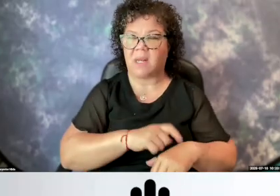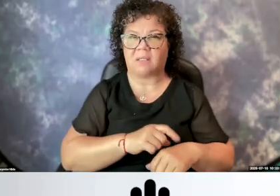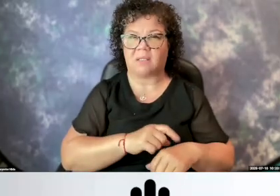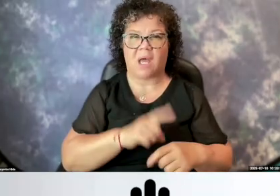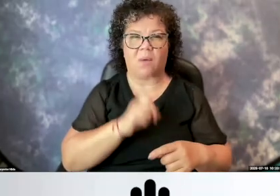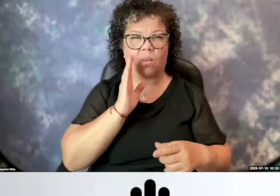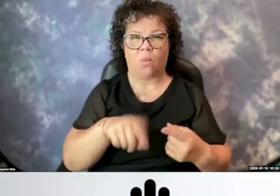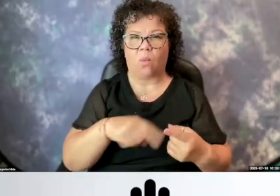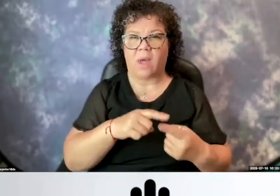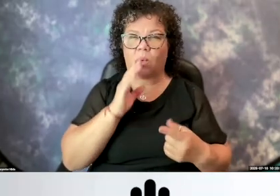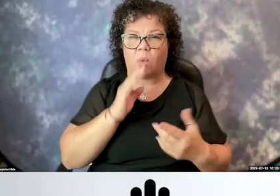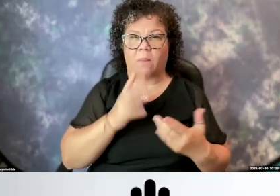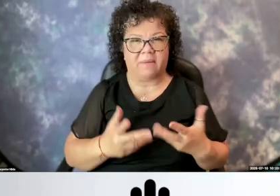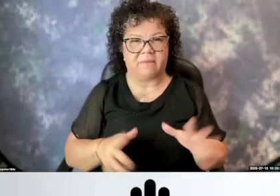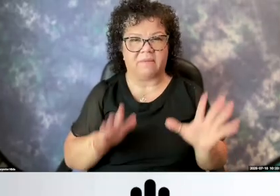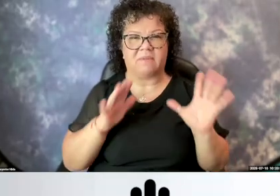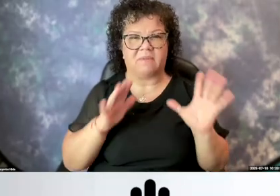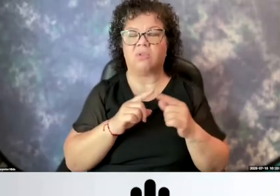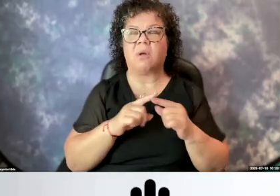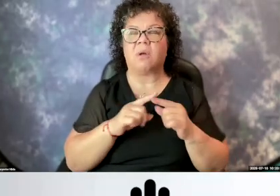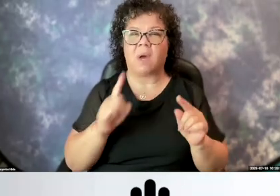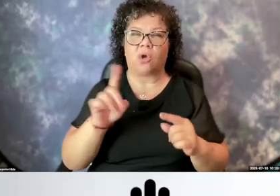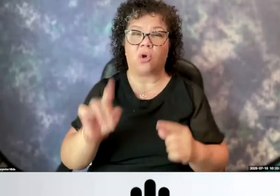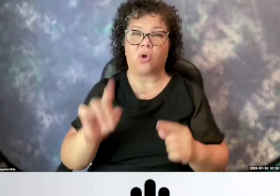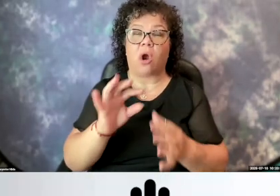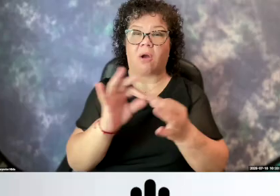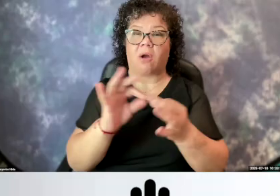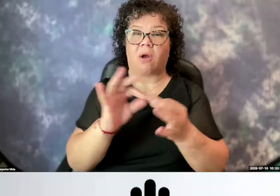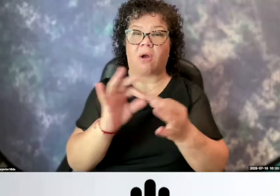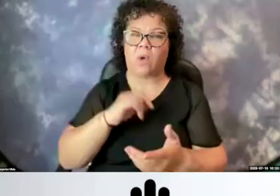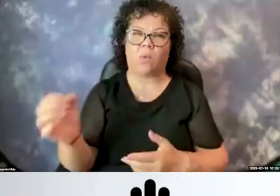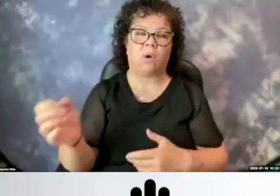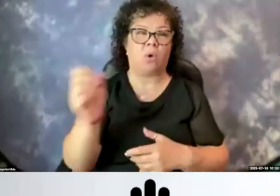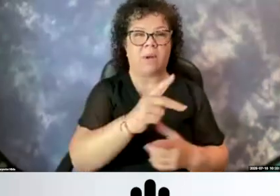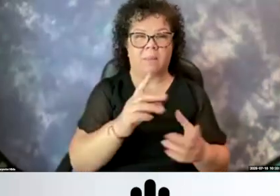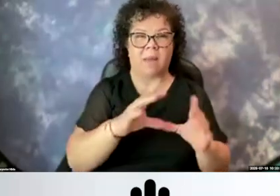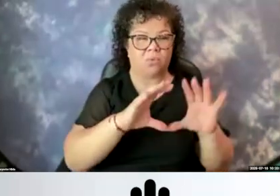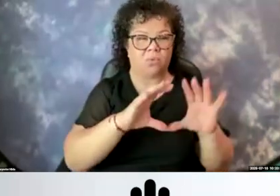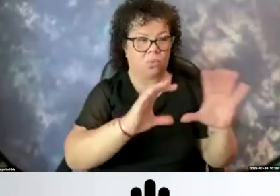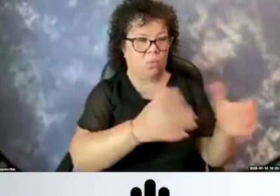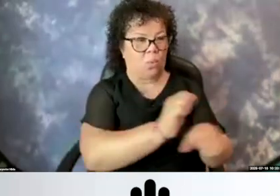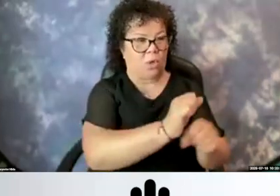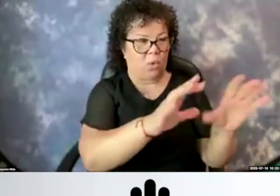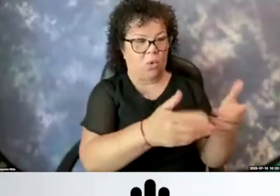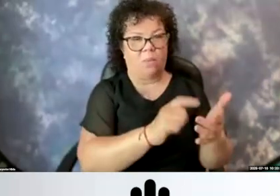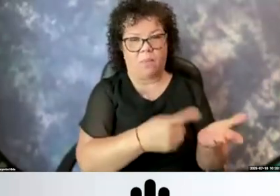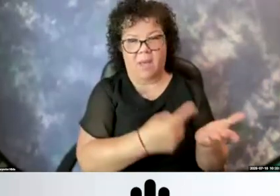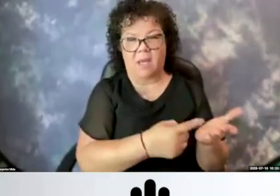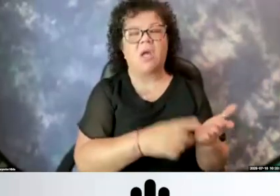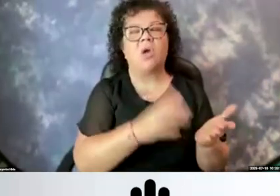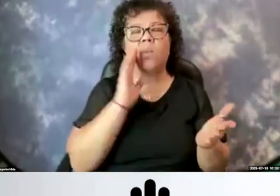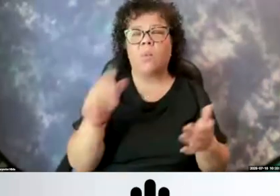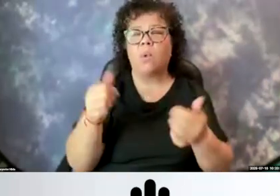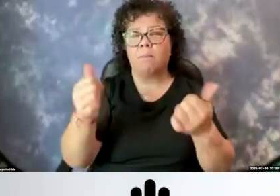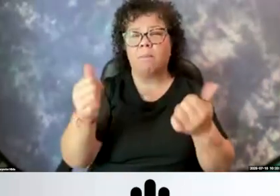your comment back and working on that graphic internally. And so we're hoping to get that published on our website. We're still trying to